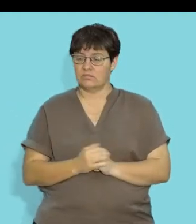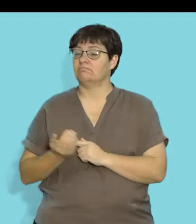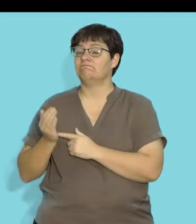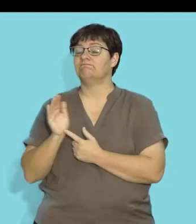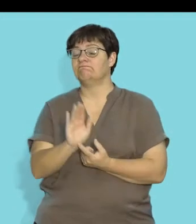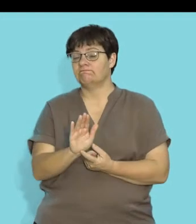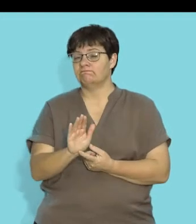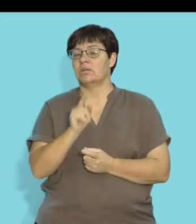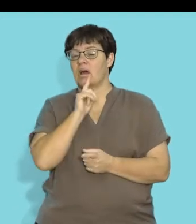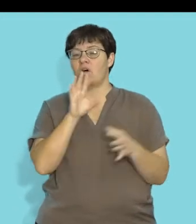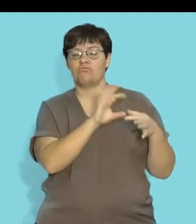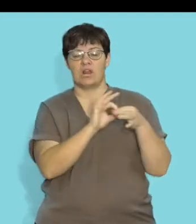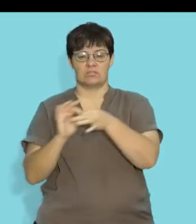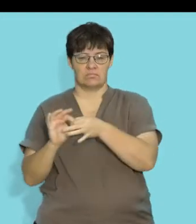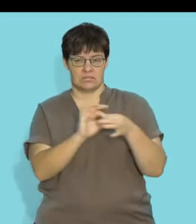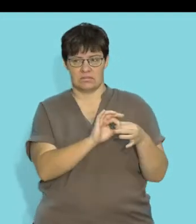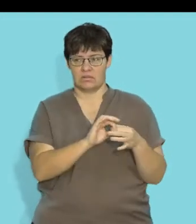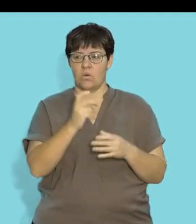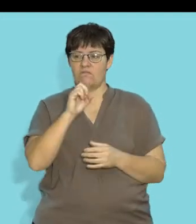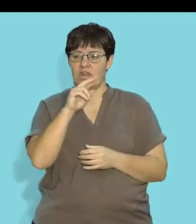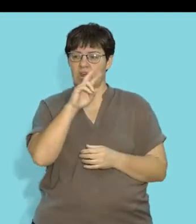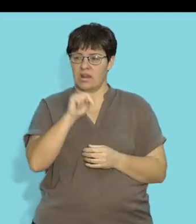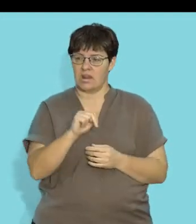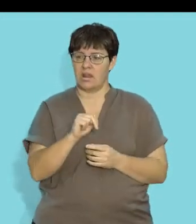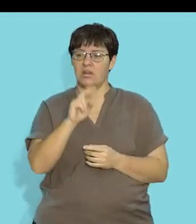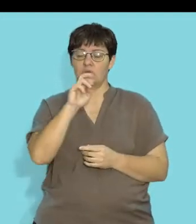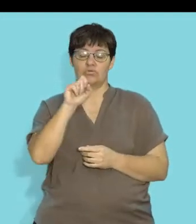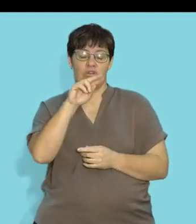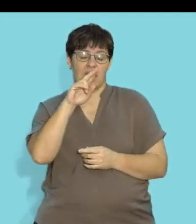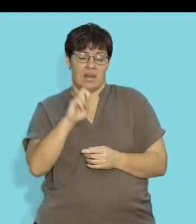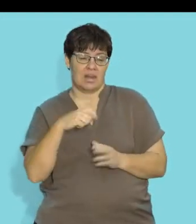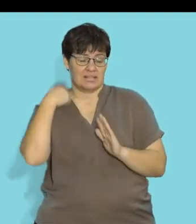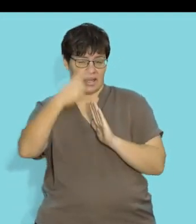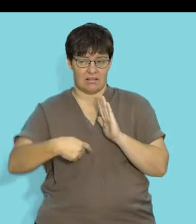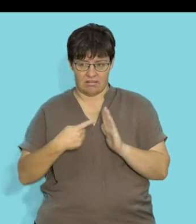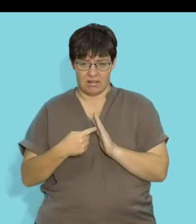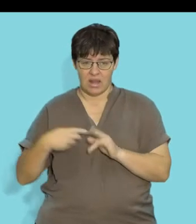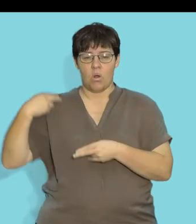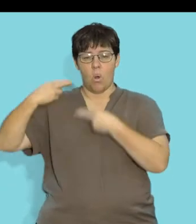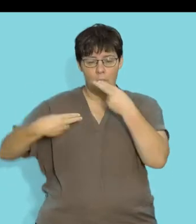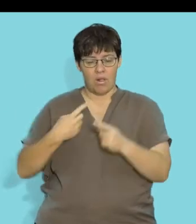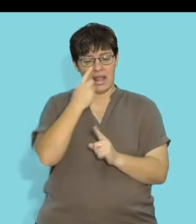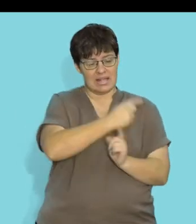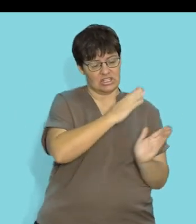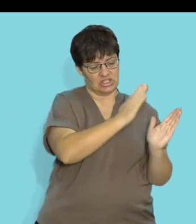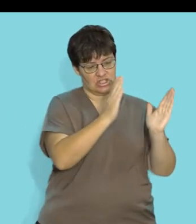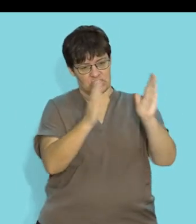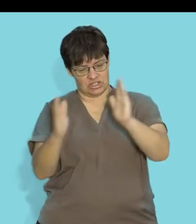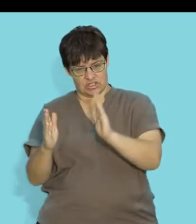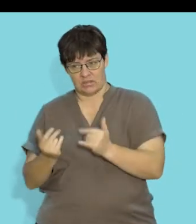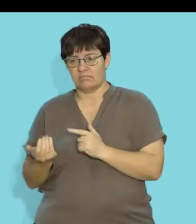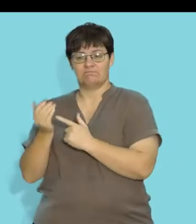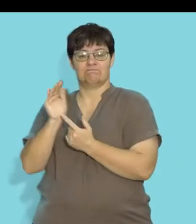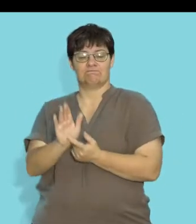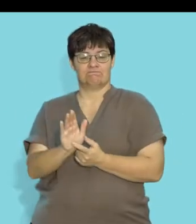the relationship between the ovarian and uterine cycles as well as hormone levels during each cycle are presented on the